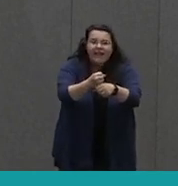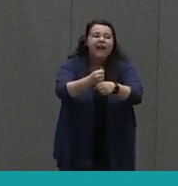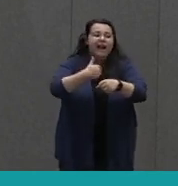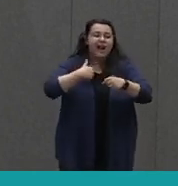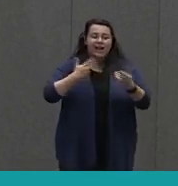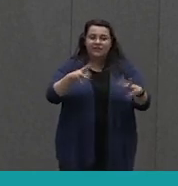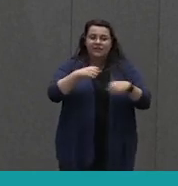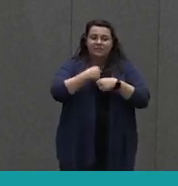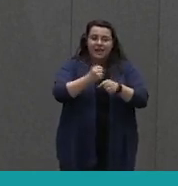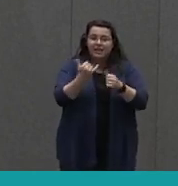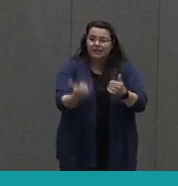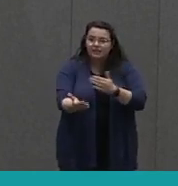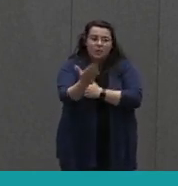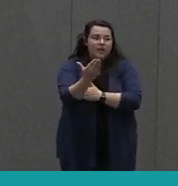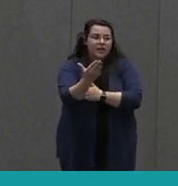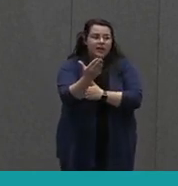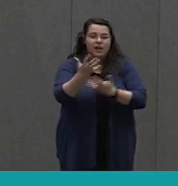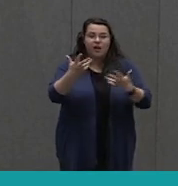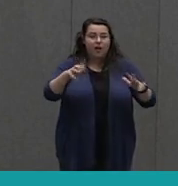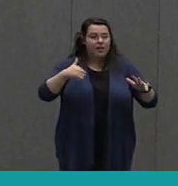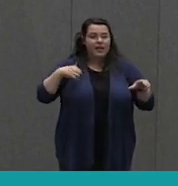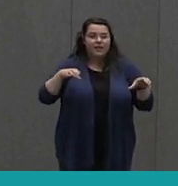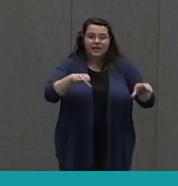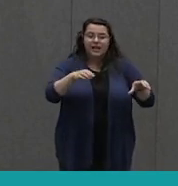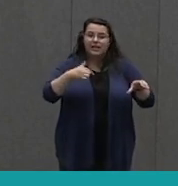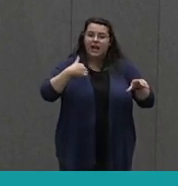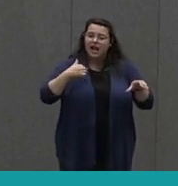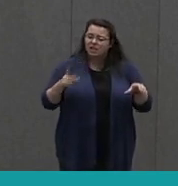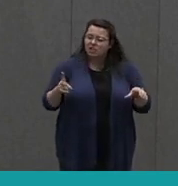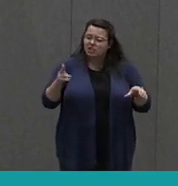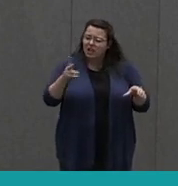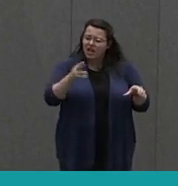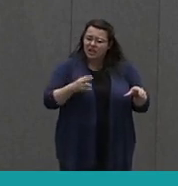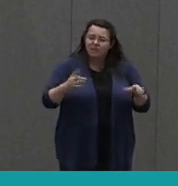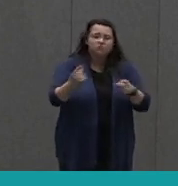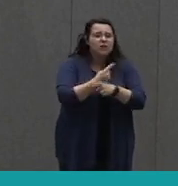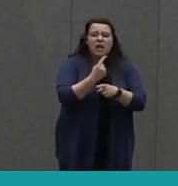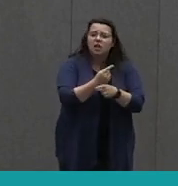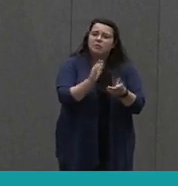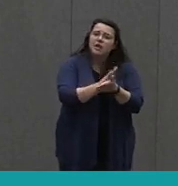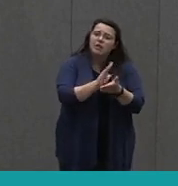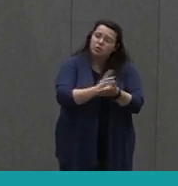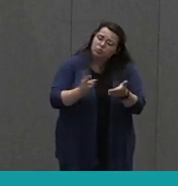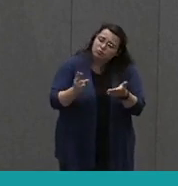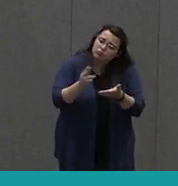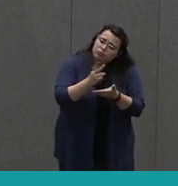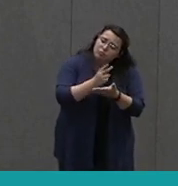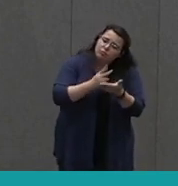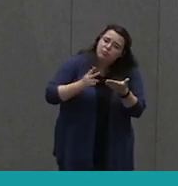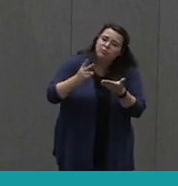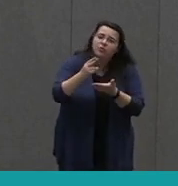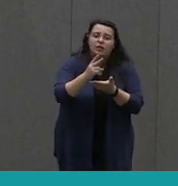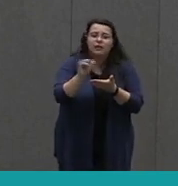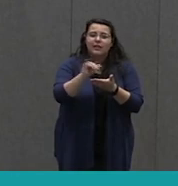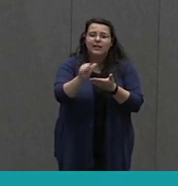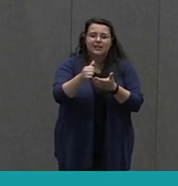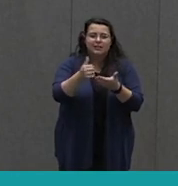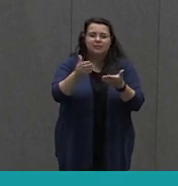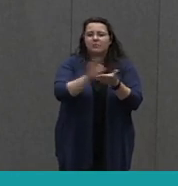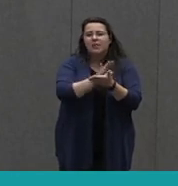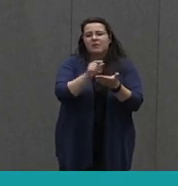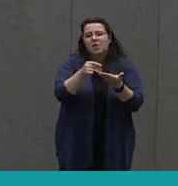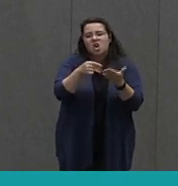you see those words, you can say, hey, that's a verb. That's something you do. It shows action. The